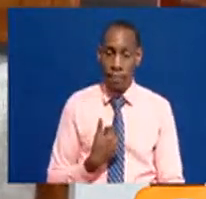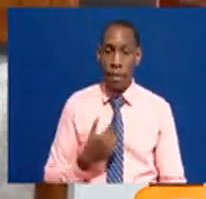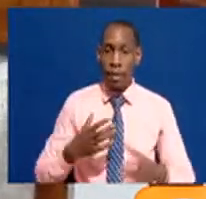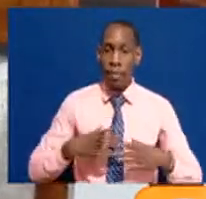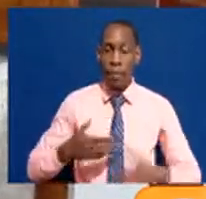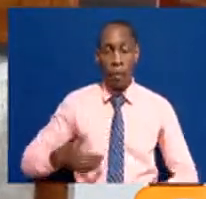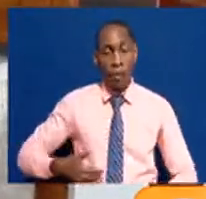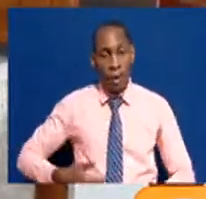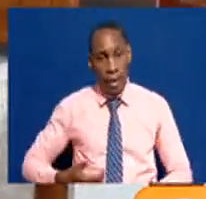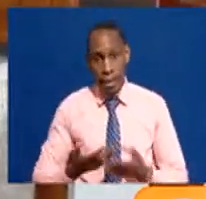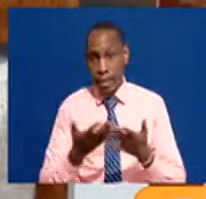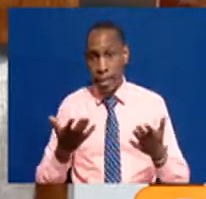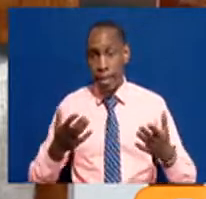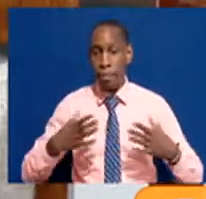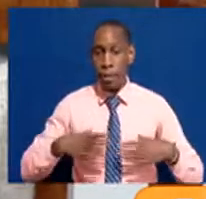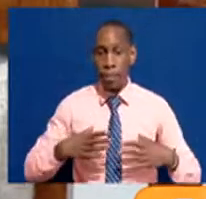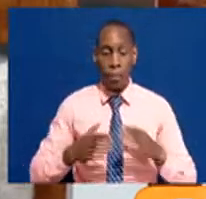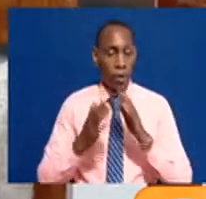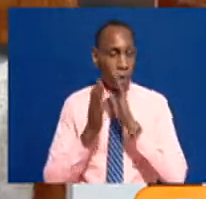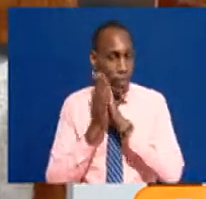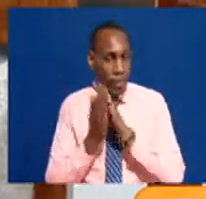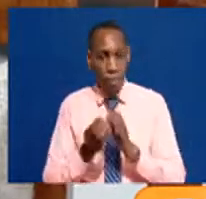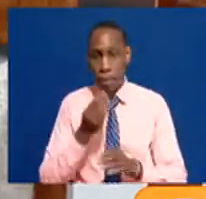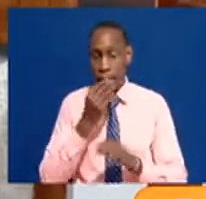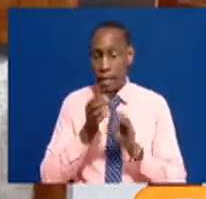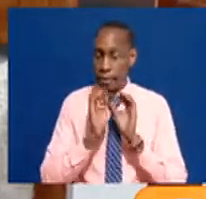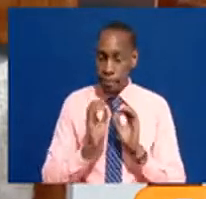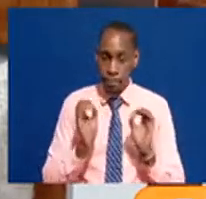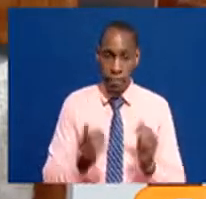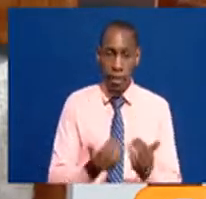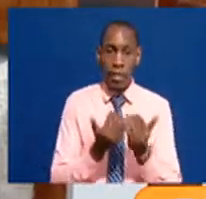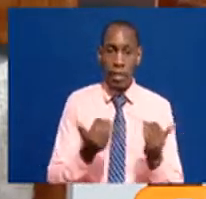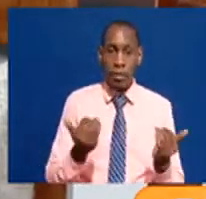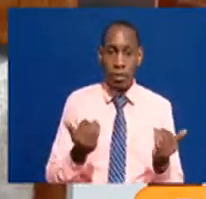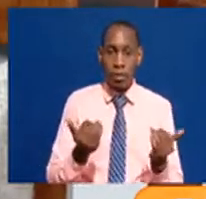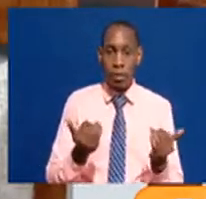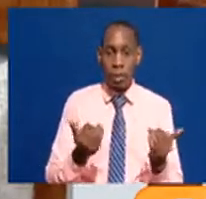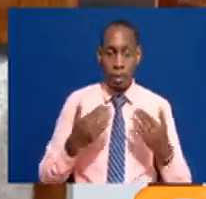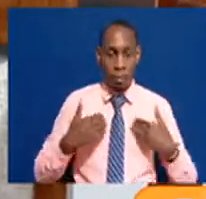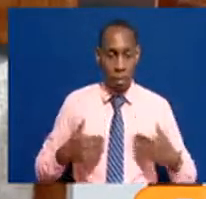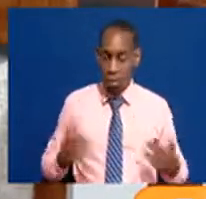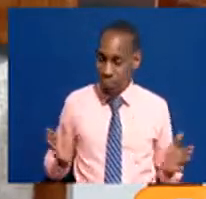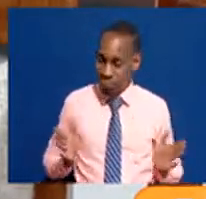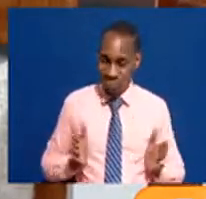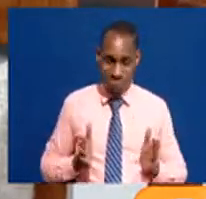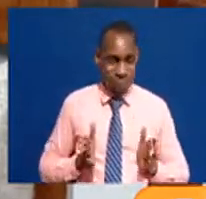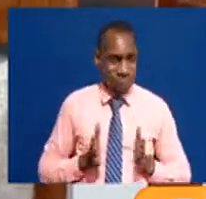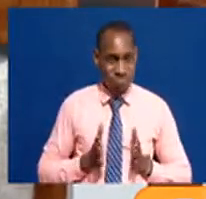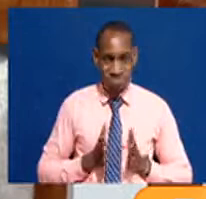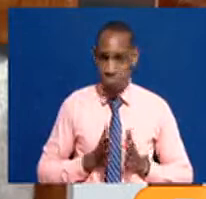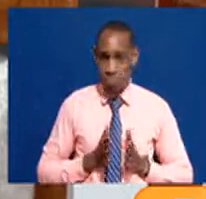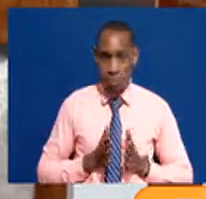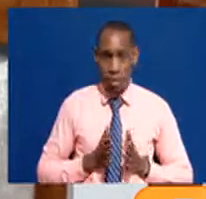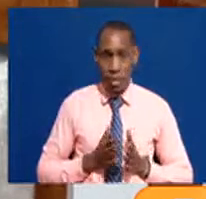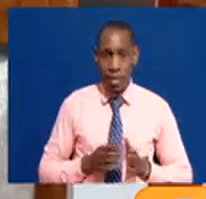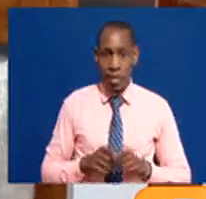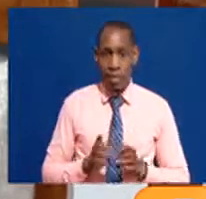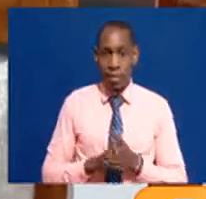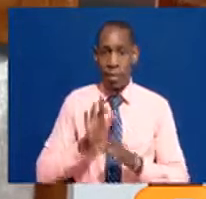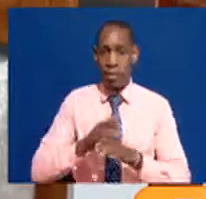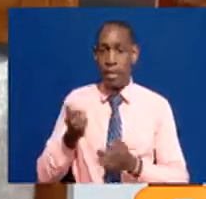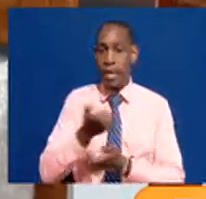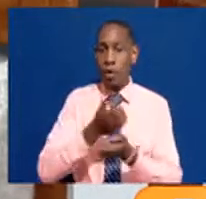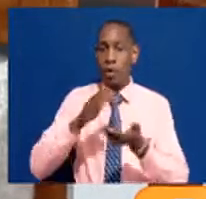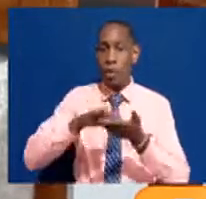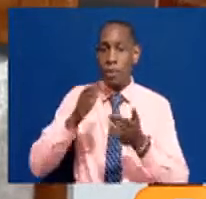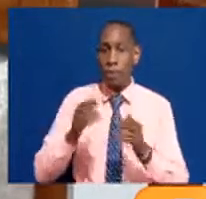hungry. People are actually sleeping without meals. Children are going to get malnourished. The cost to the economy will be even more.